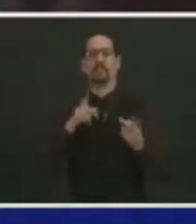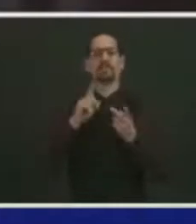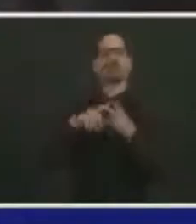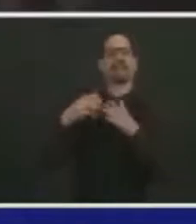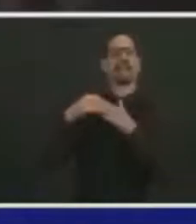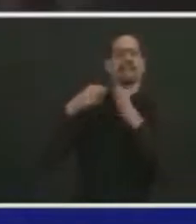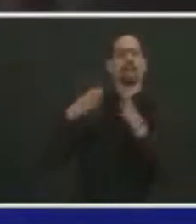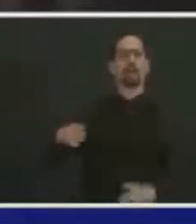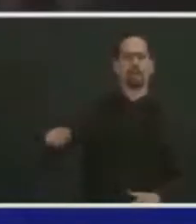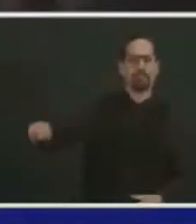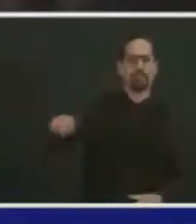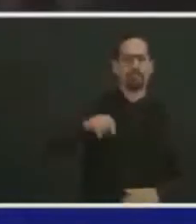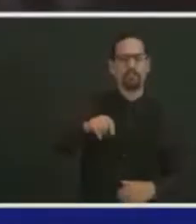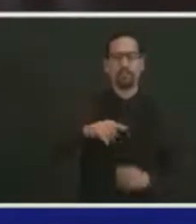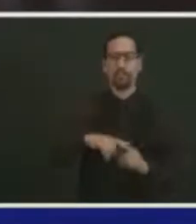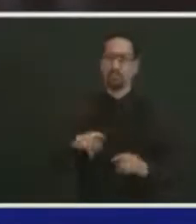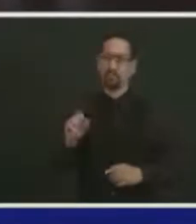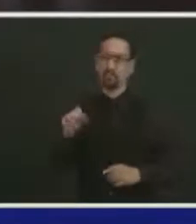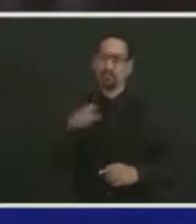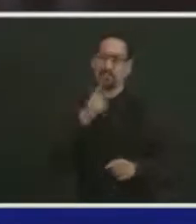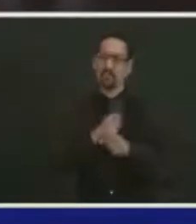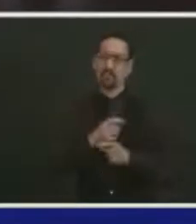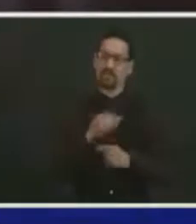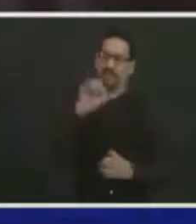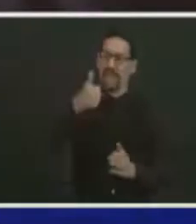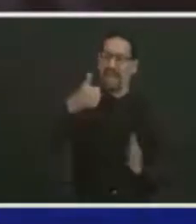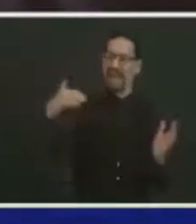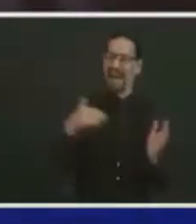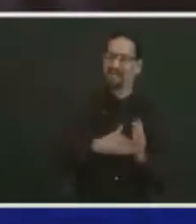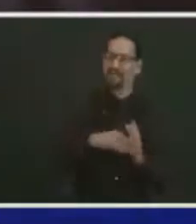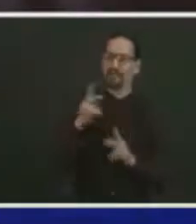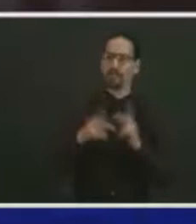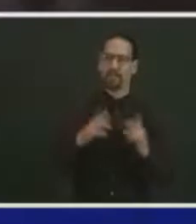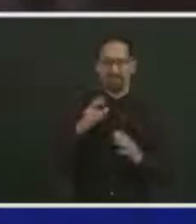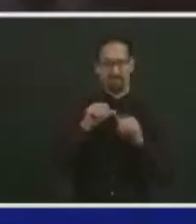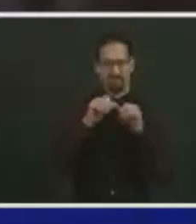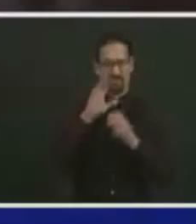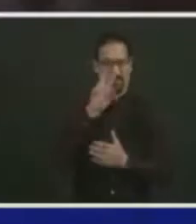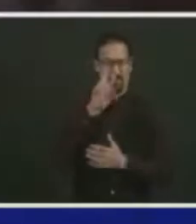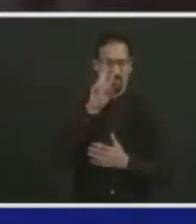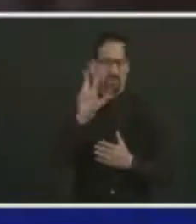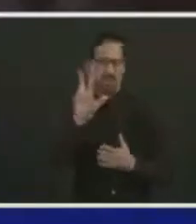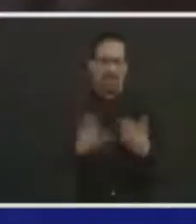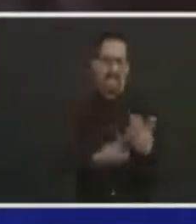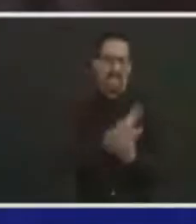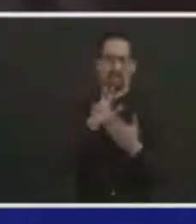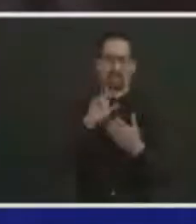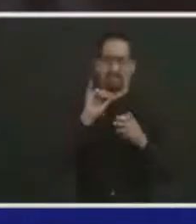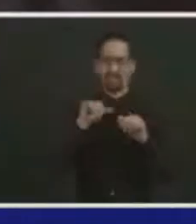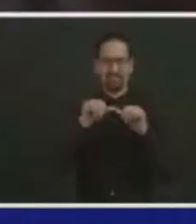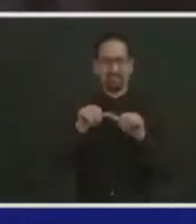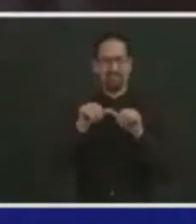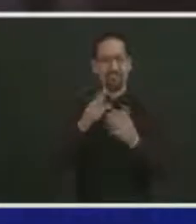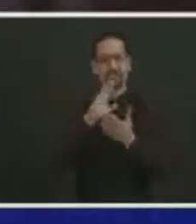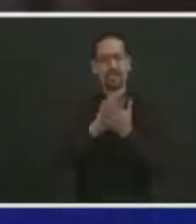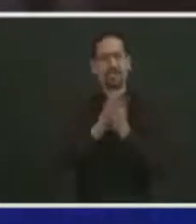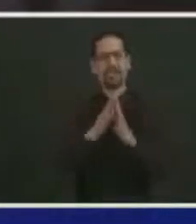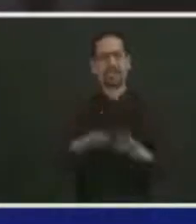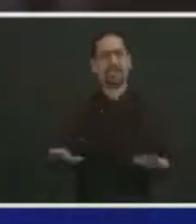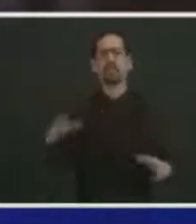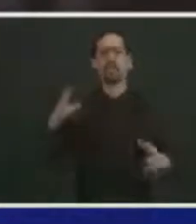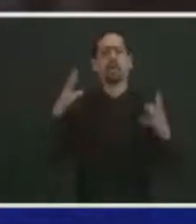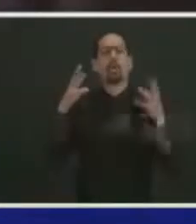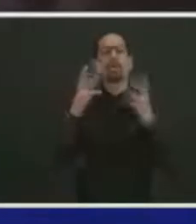there for hours, and that was very peaceful. You know, for hours, it was beautiful. It was a